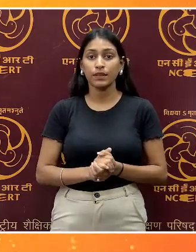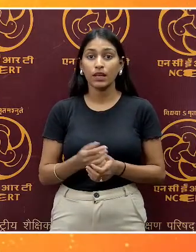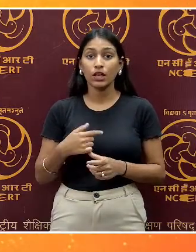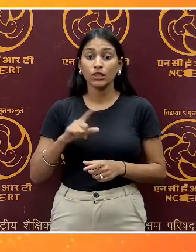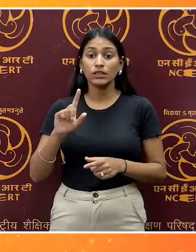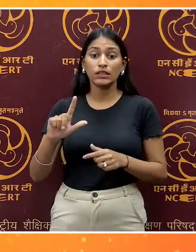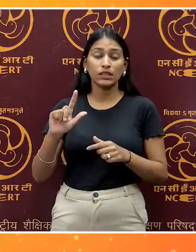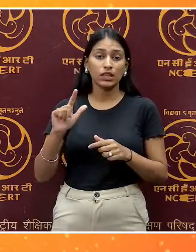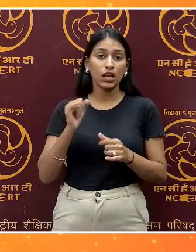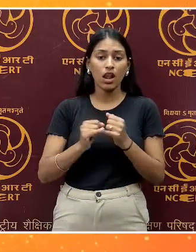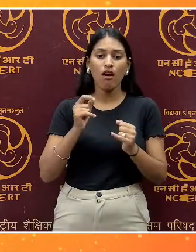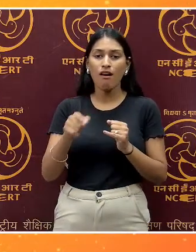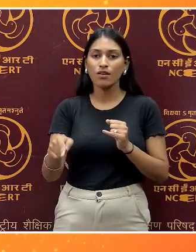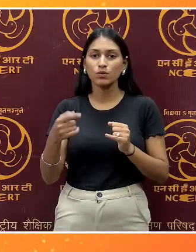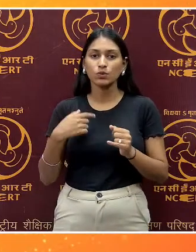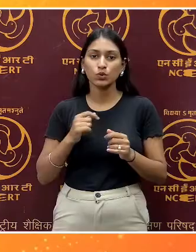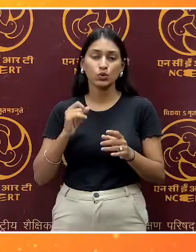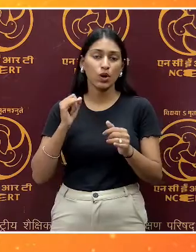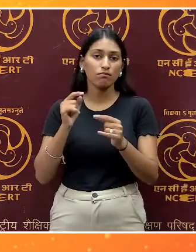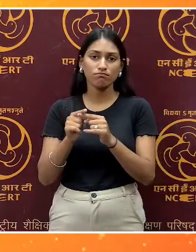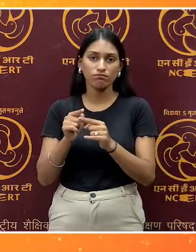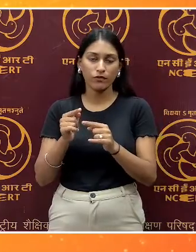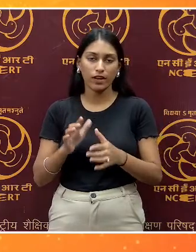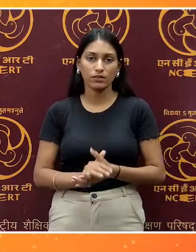laws to add the vectors.